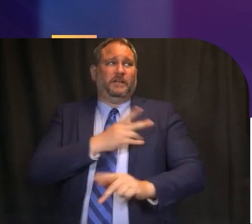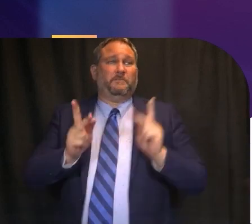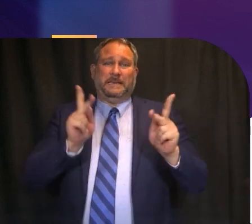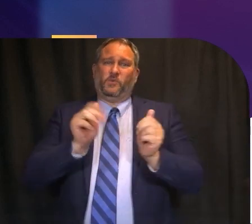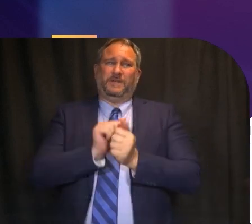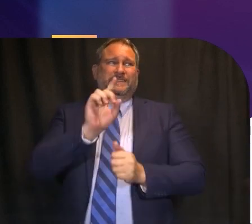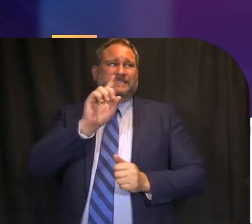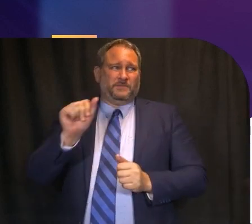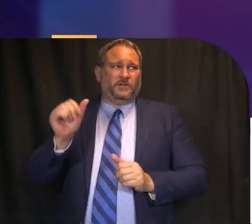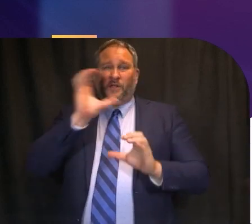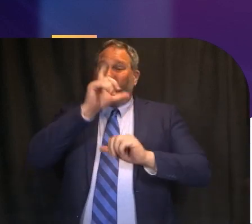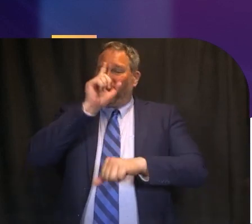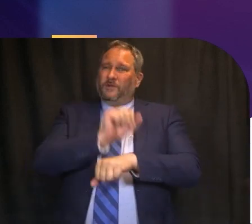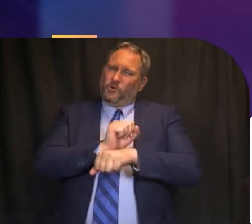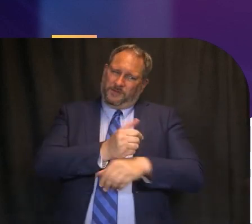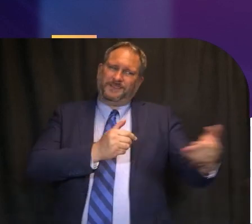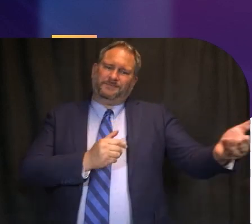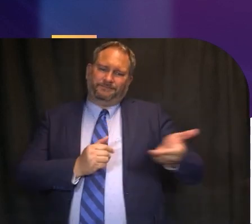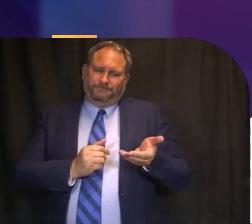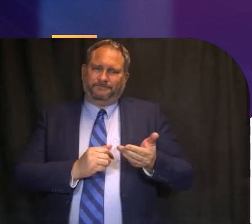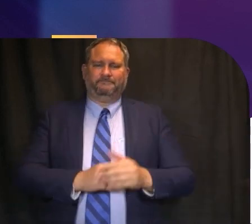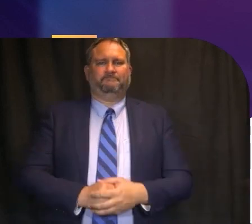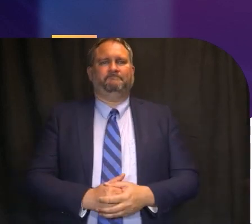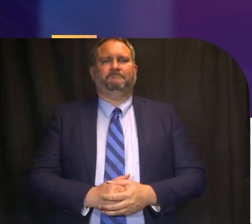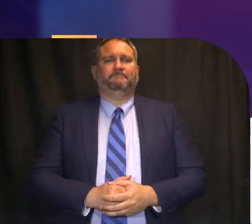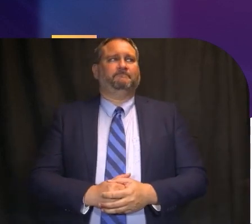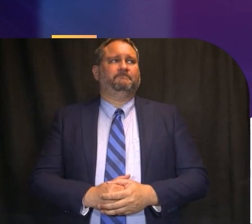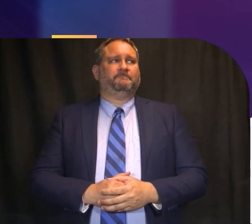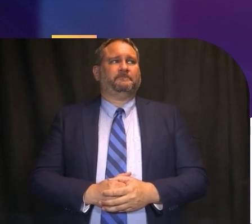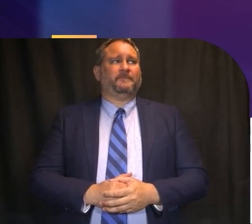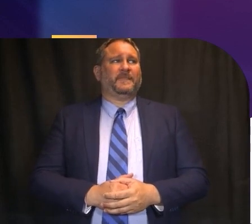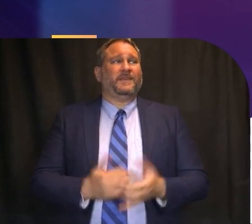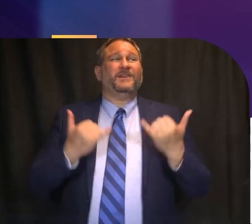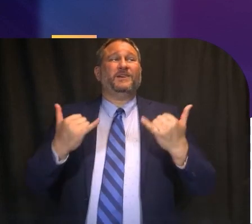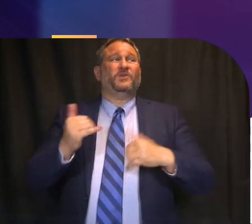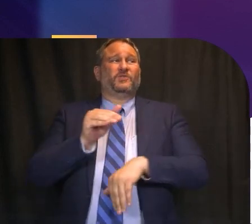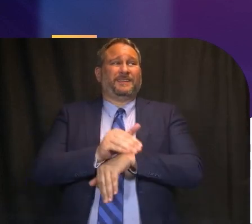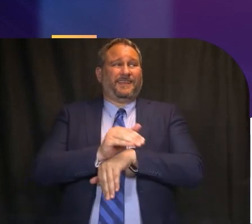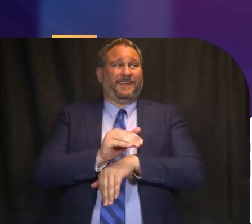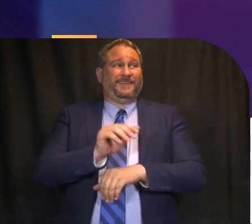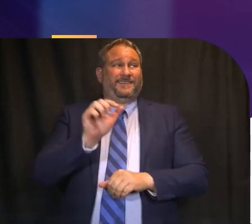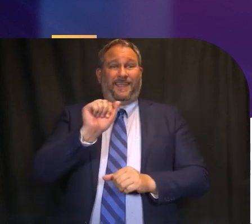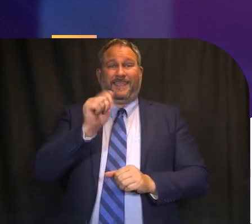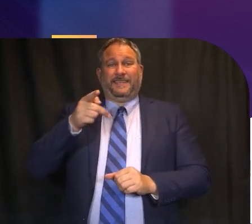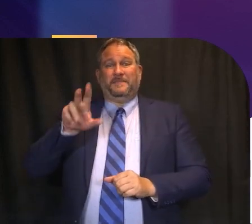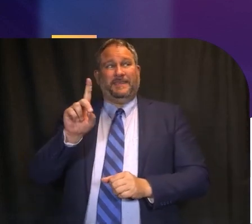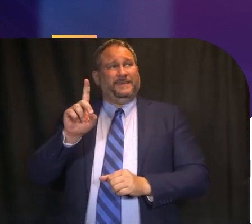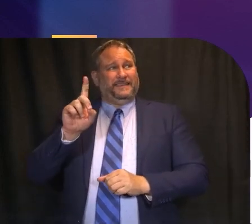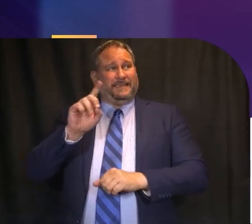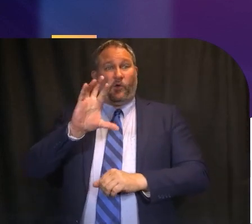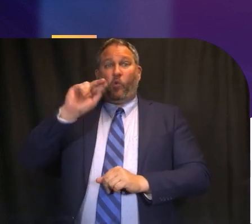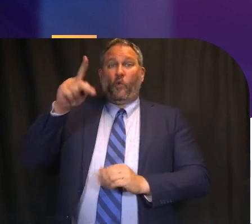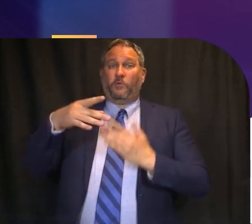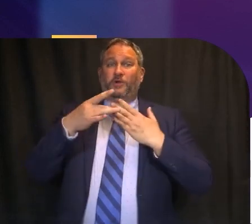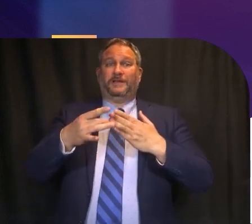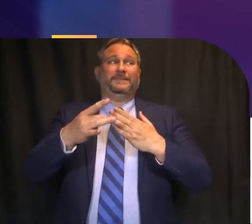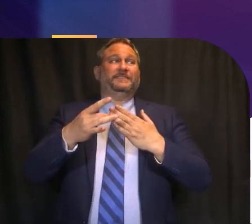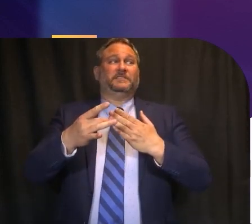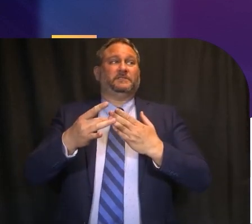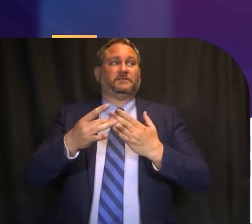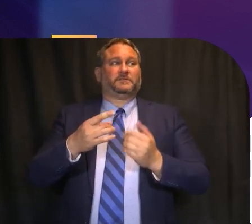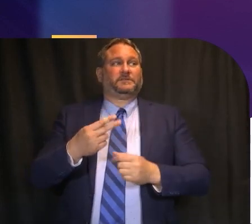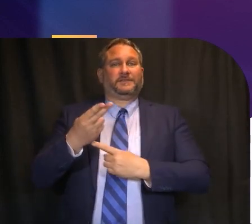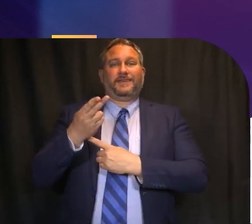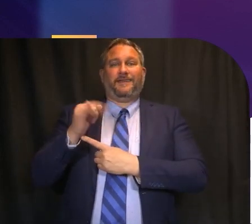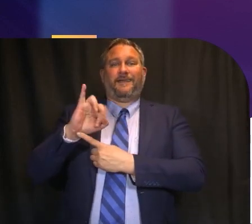Tonight's AAPD Corporate Leadership Award recipient is Highmark Health, which is being accepted by their president